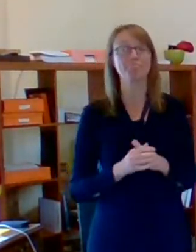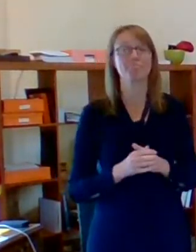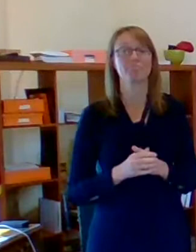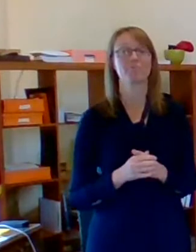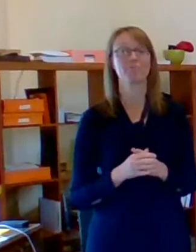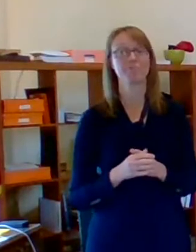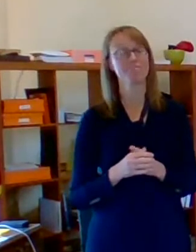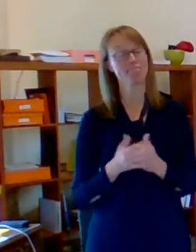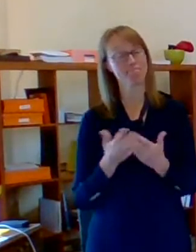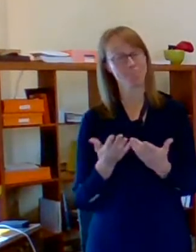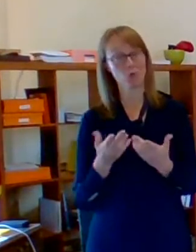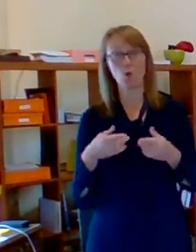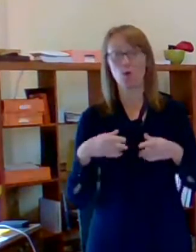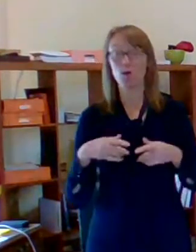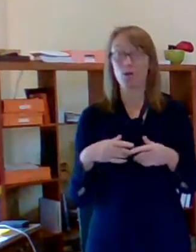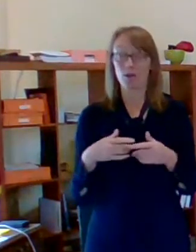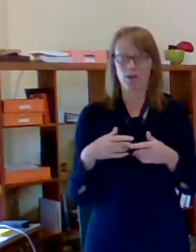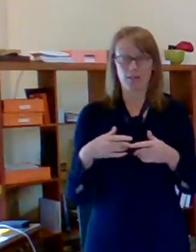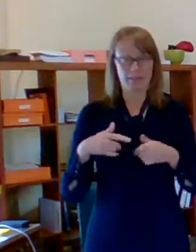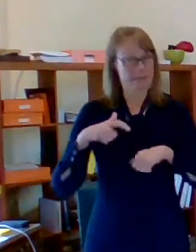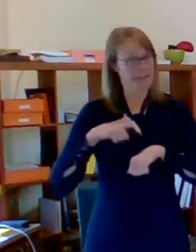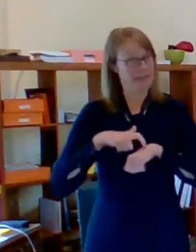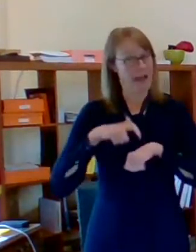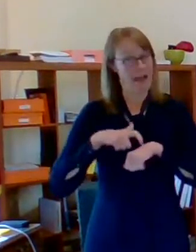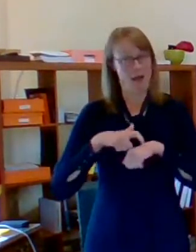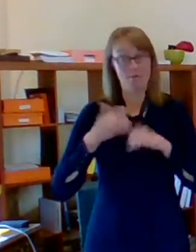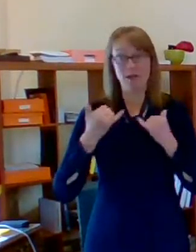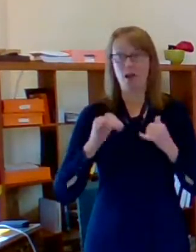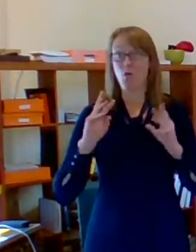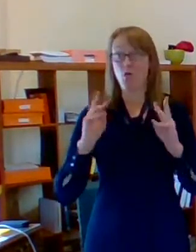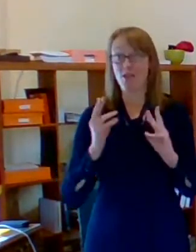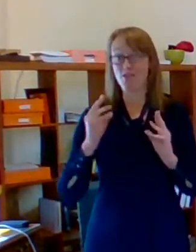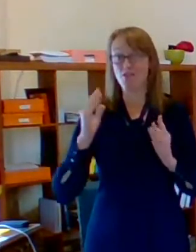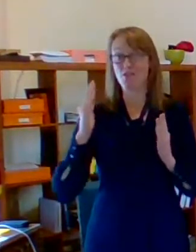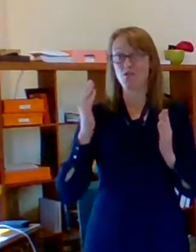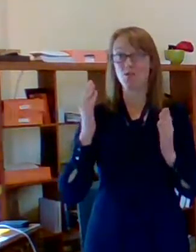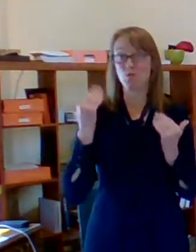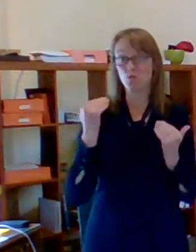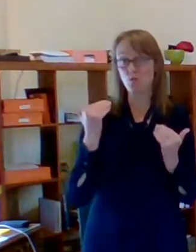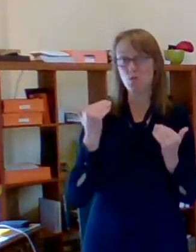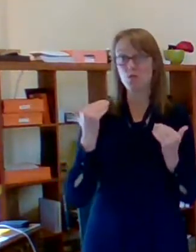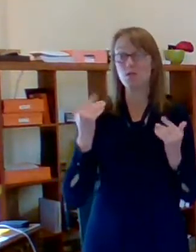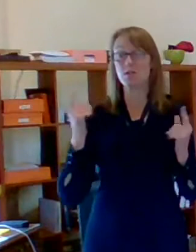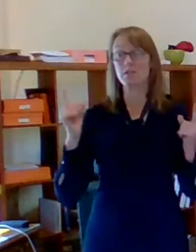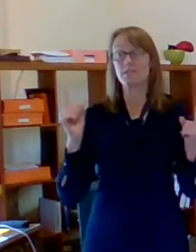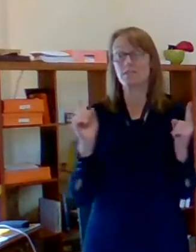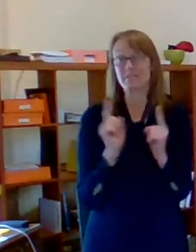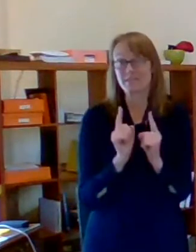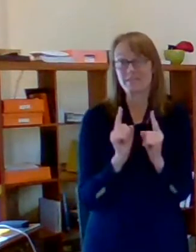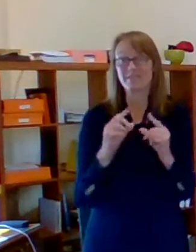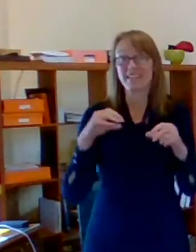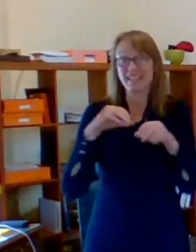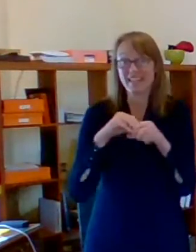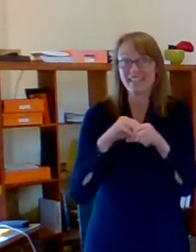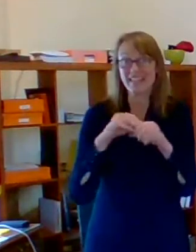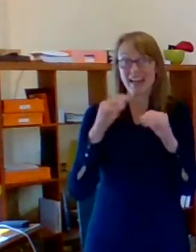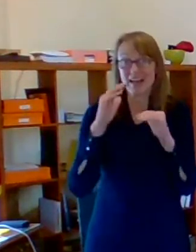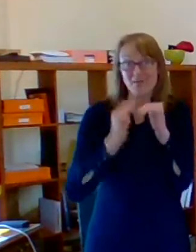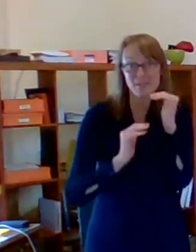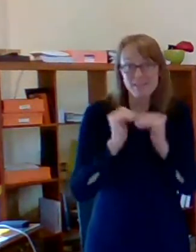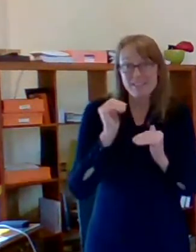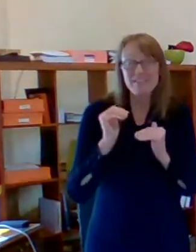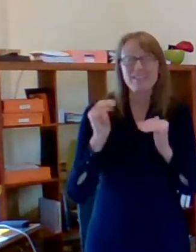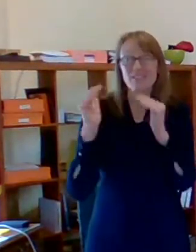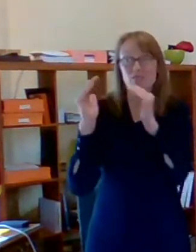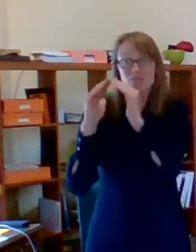we expand our groups, I mean, the smaller your group is, the safer it is for you.